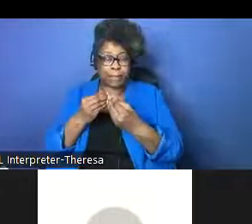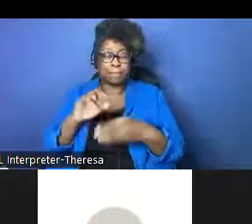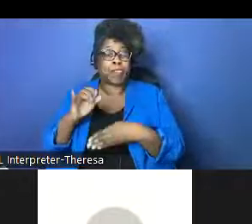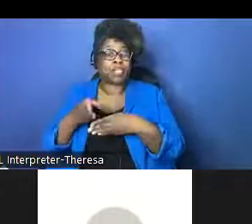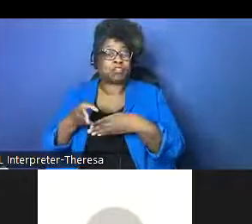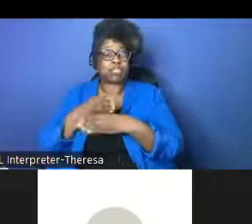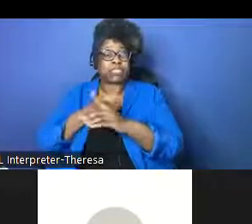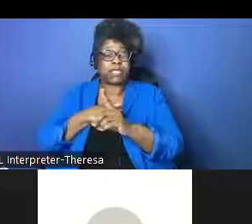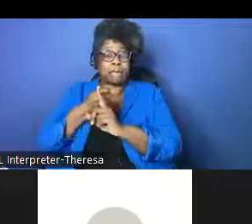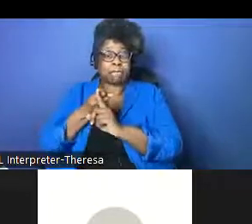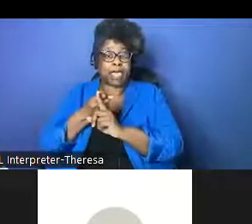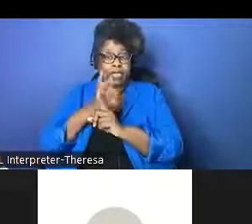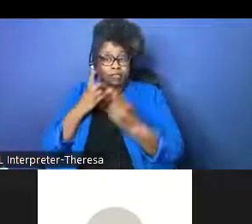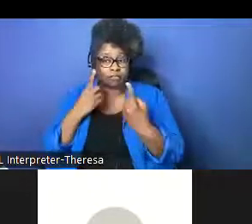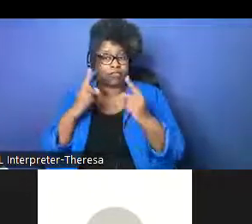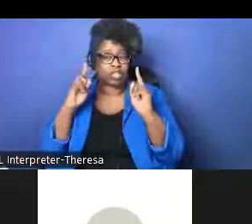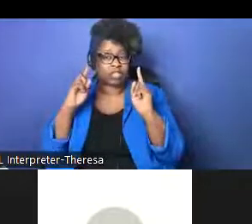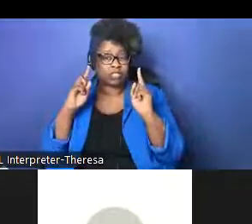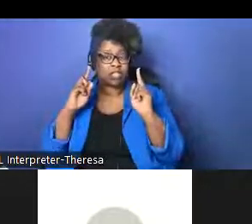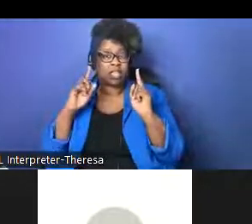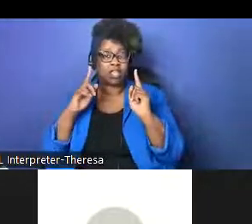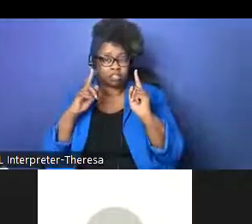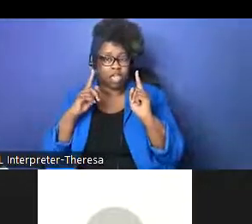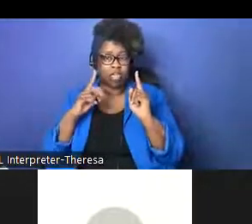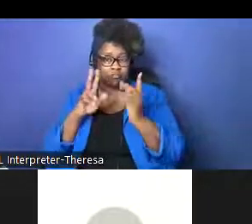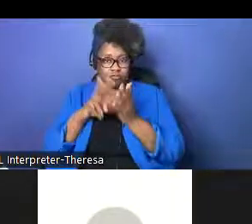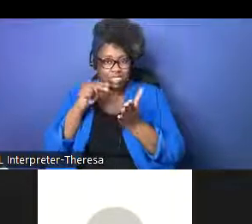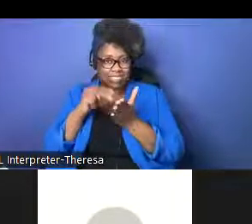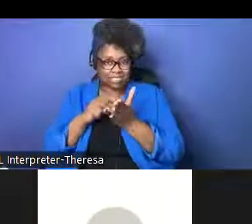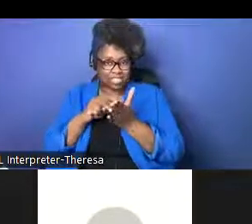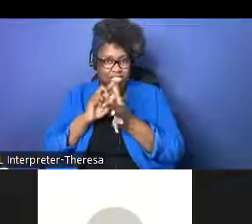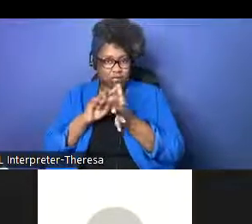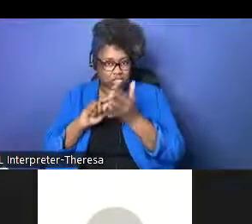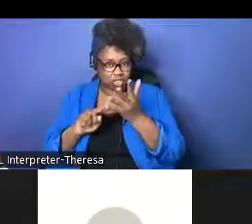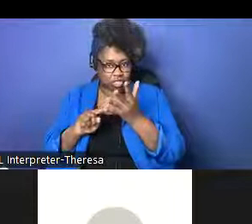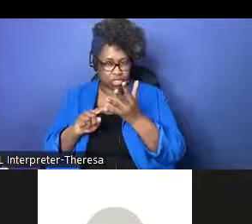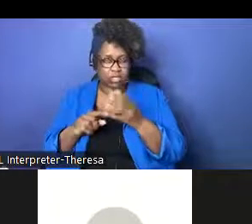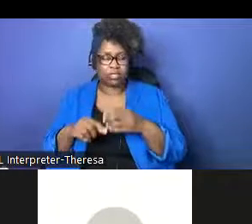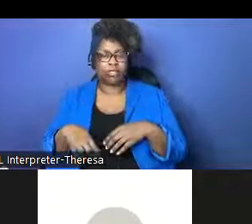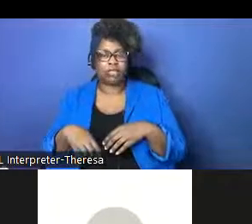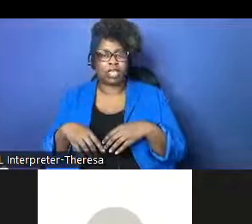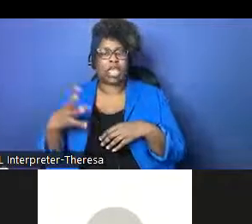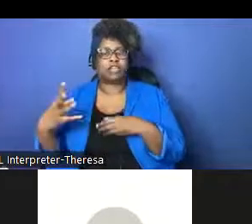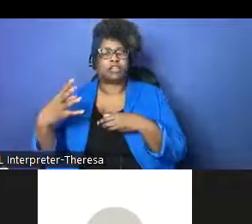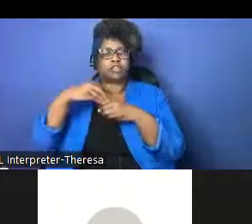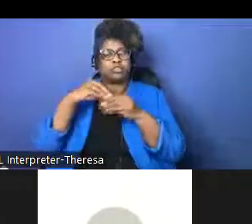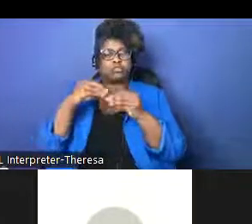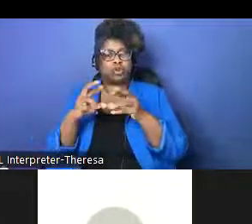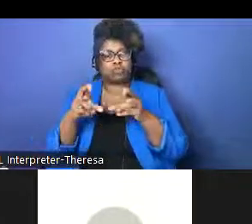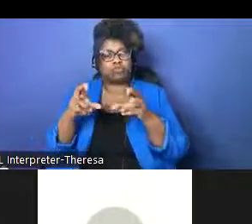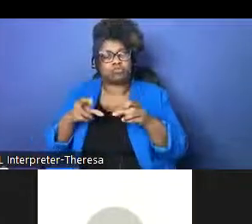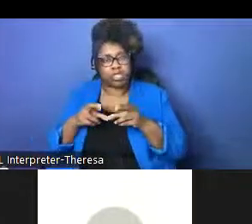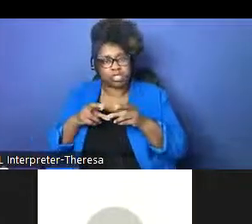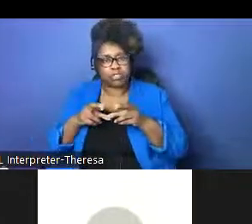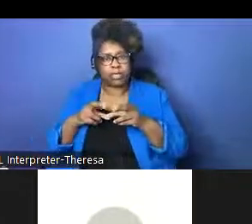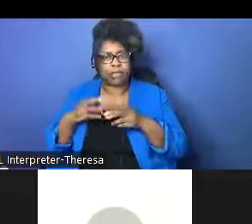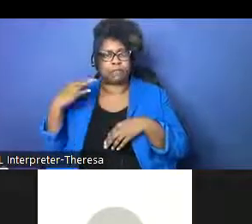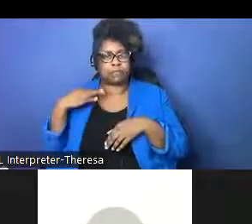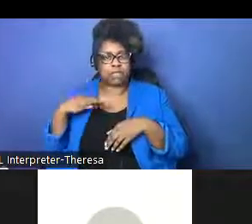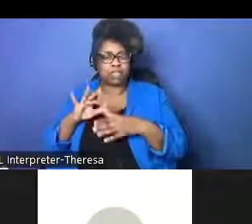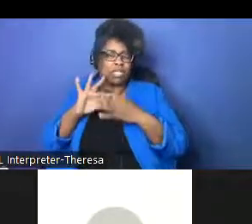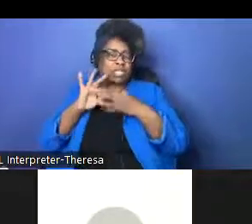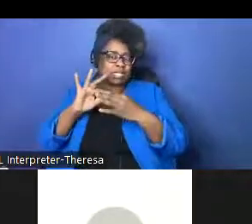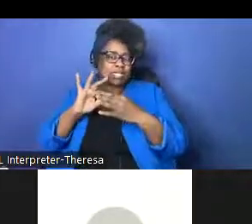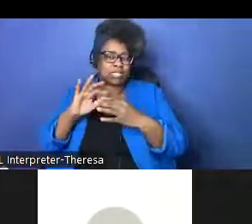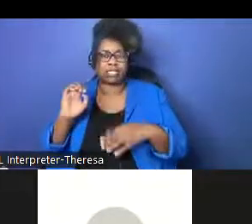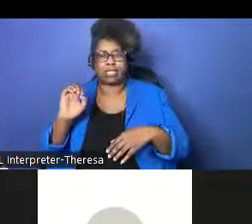the impact and effectiveness of the resilience measures and starts to weave in more regional co-benefits of connectivity,